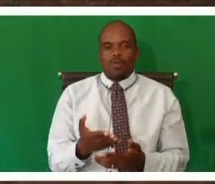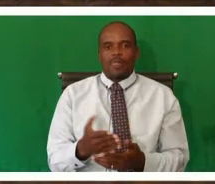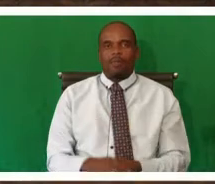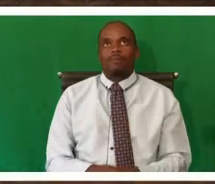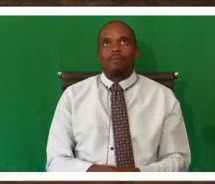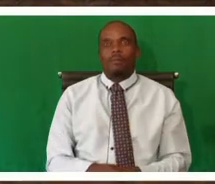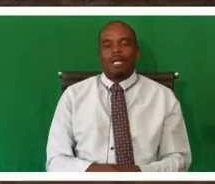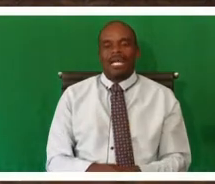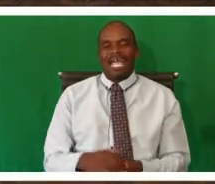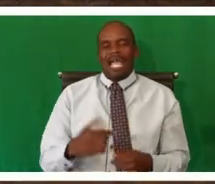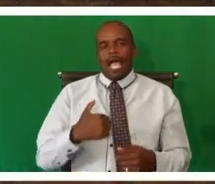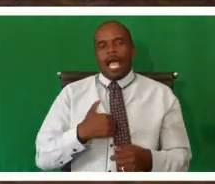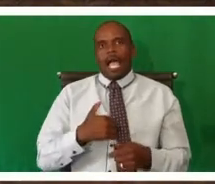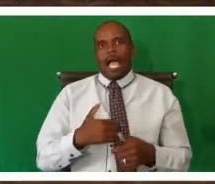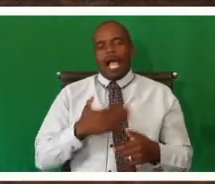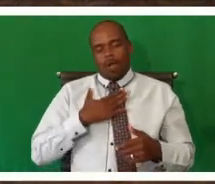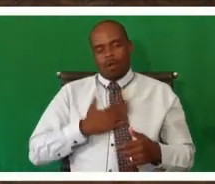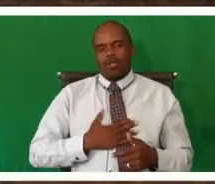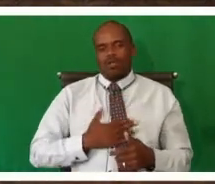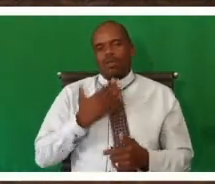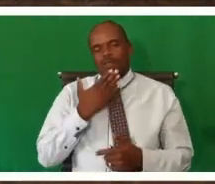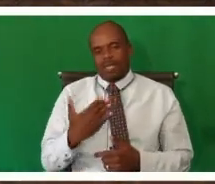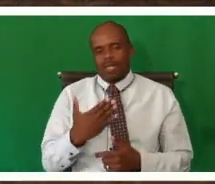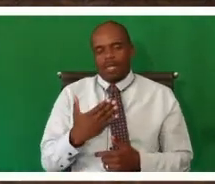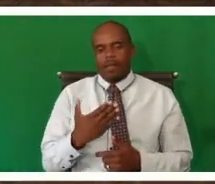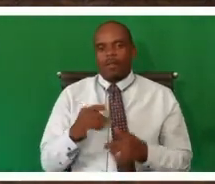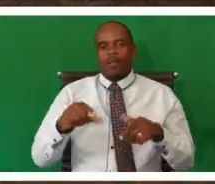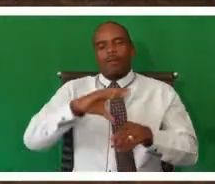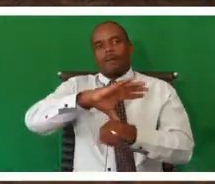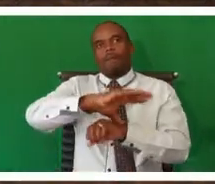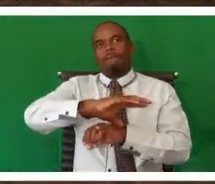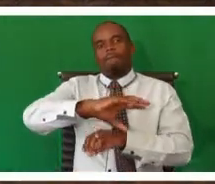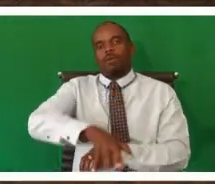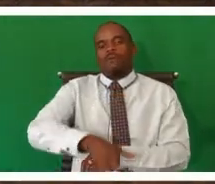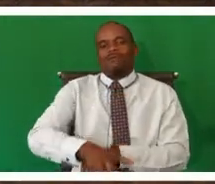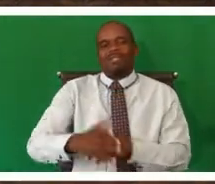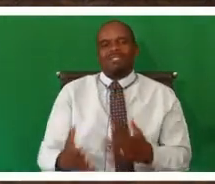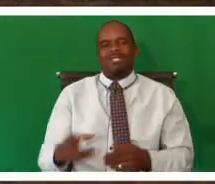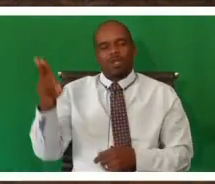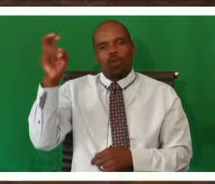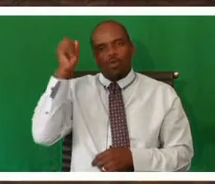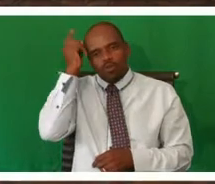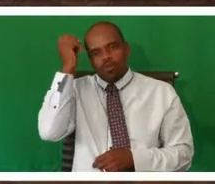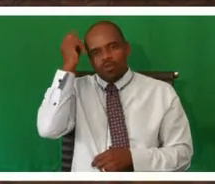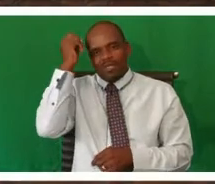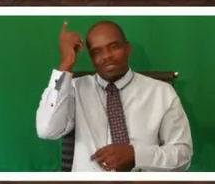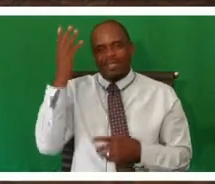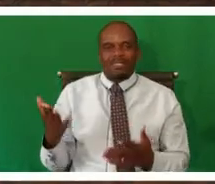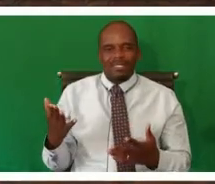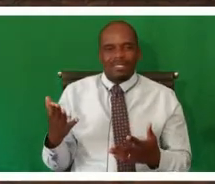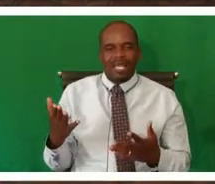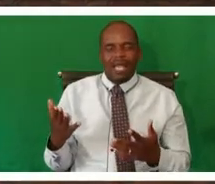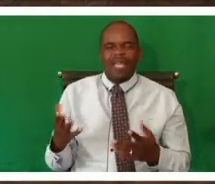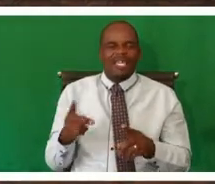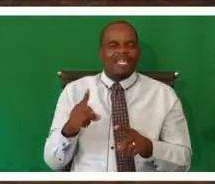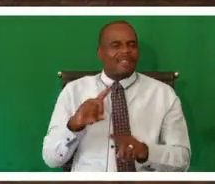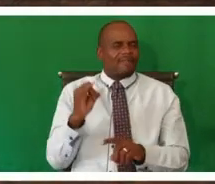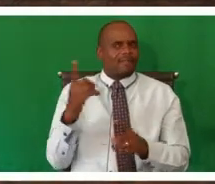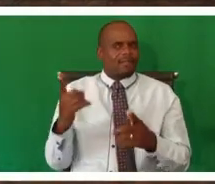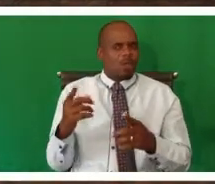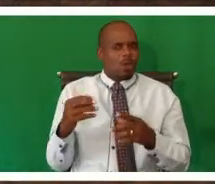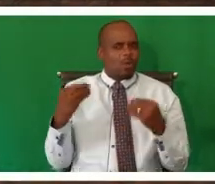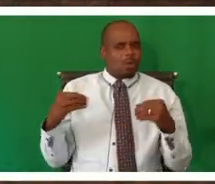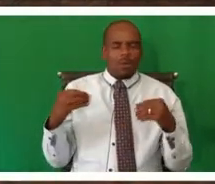thank the people of the province for their understanding. We know it is not easy, but